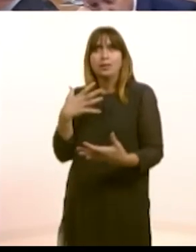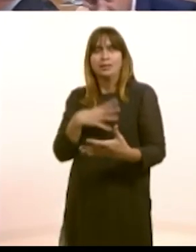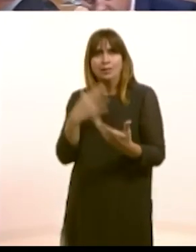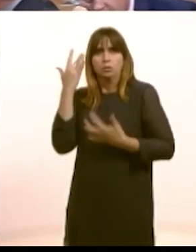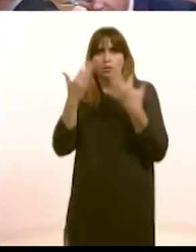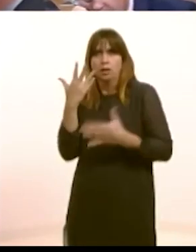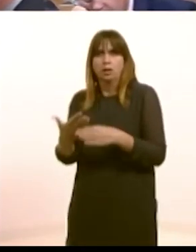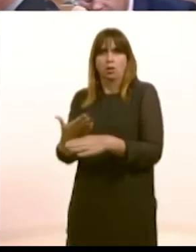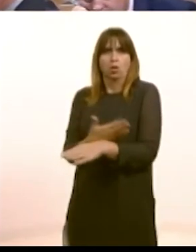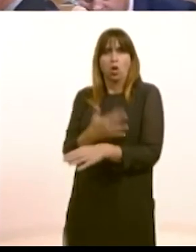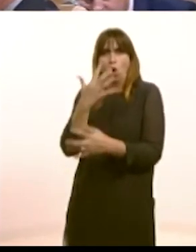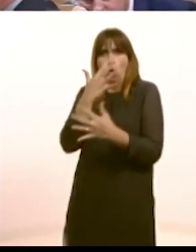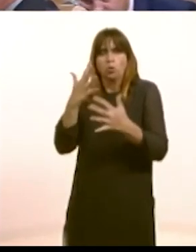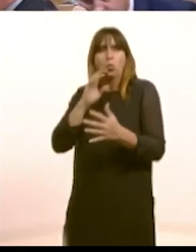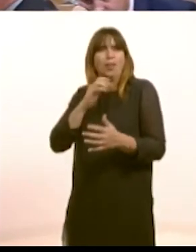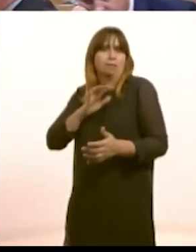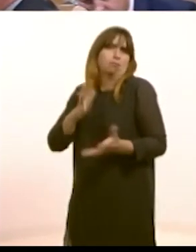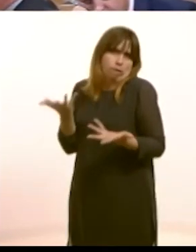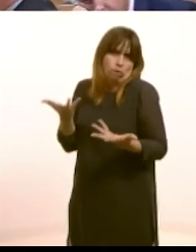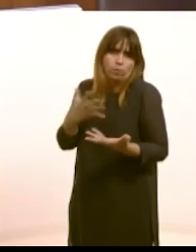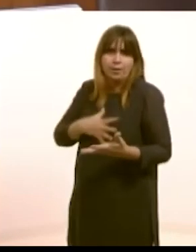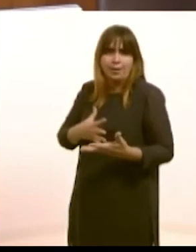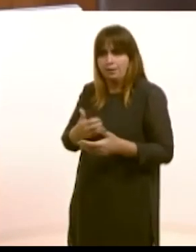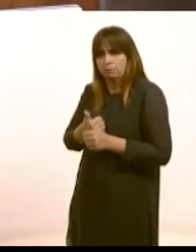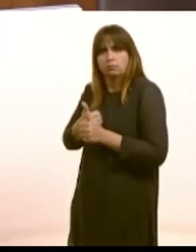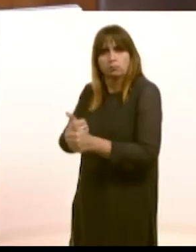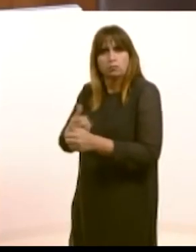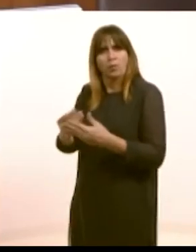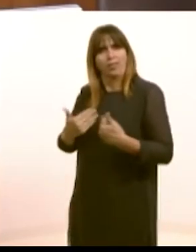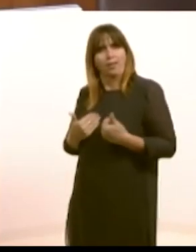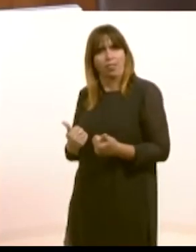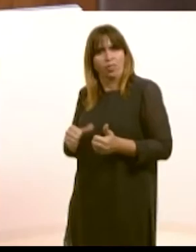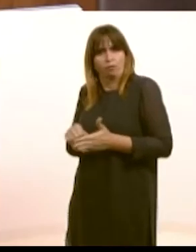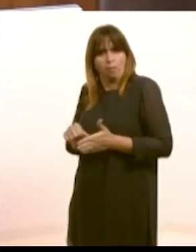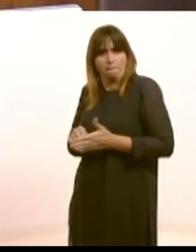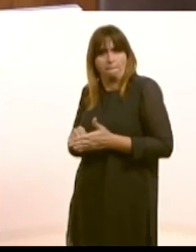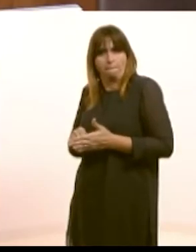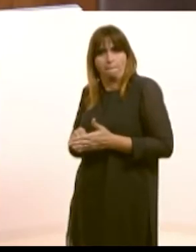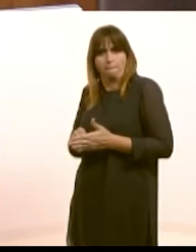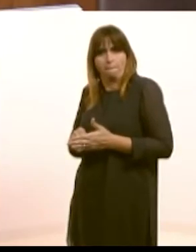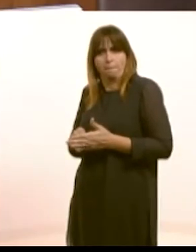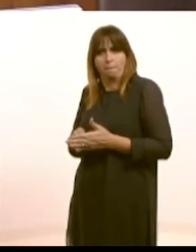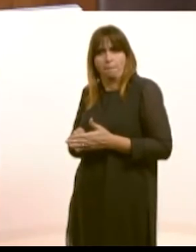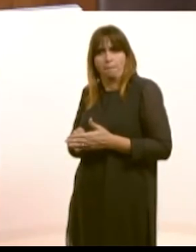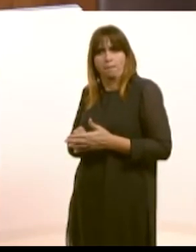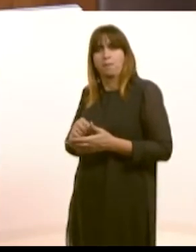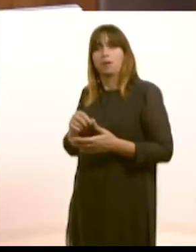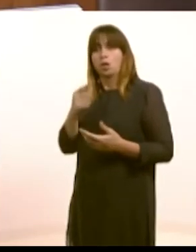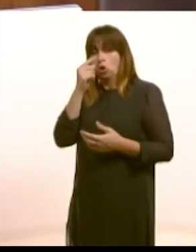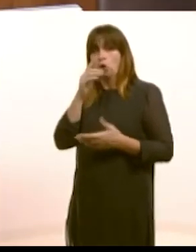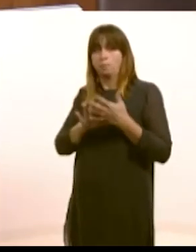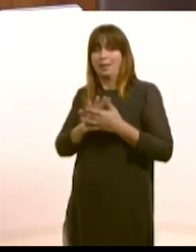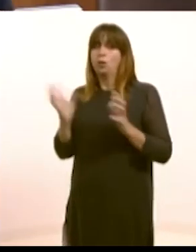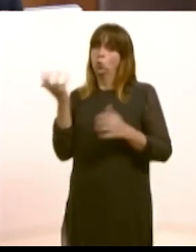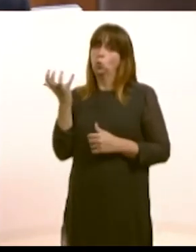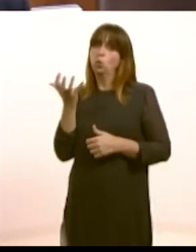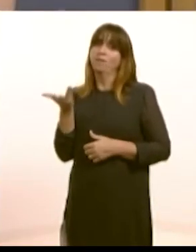more people, as they get older, will need help with what may be a number of smaller conditions, but nevertheless are significant for them as an